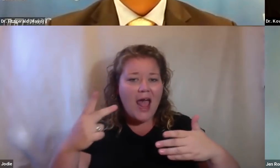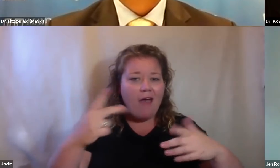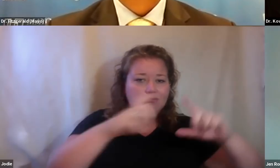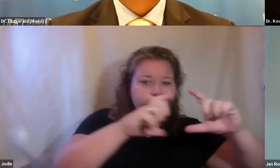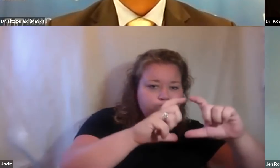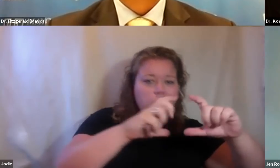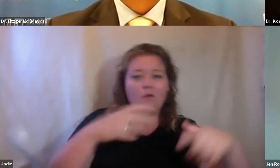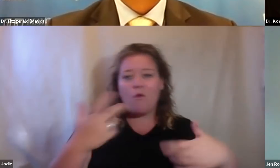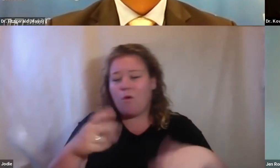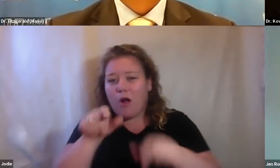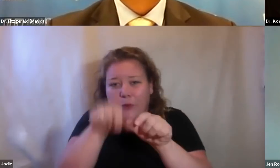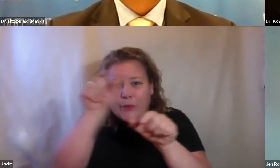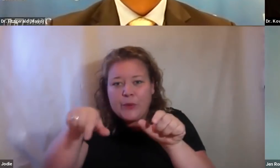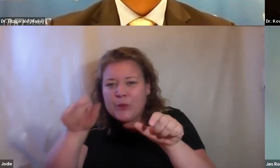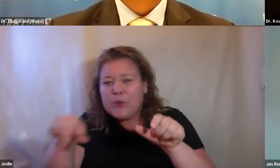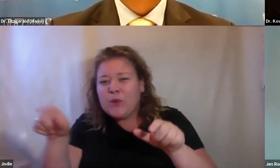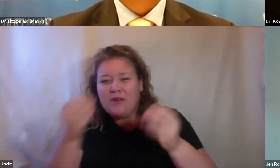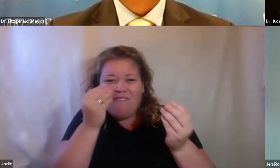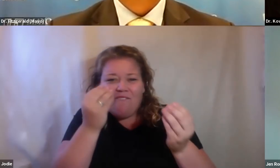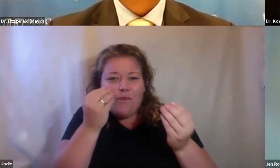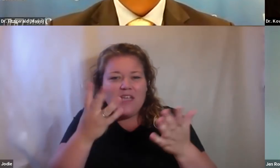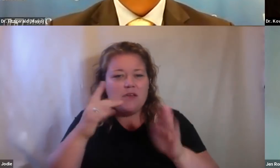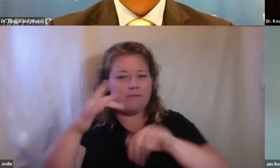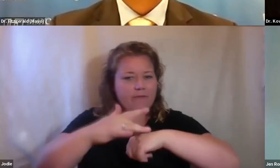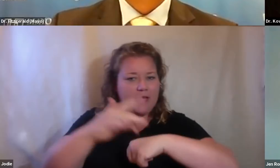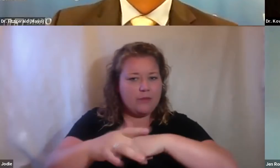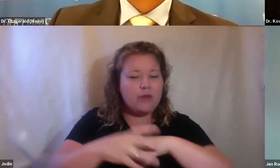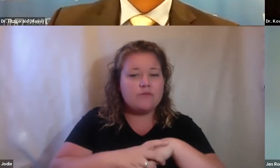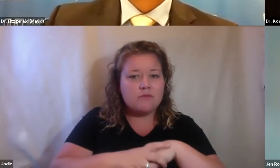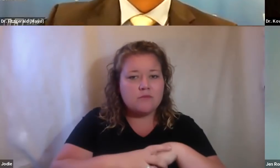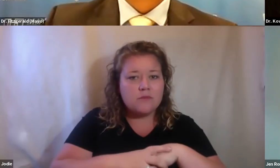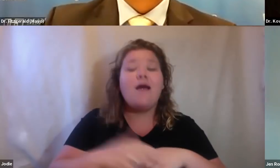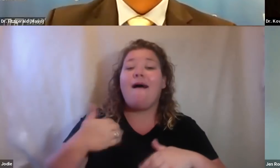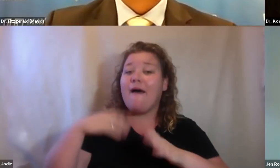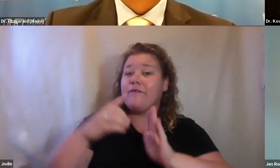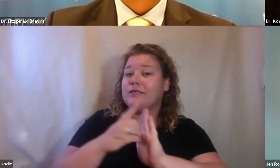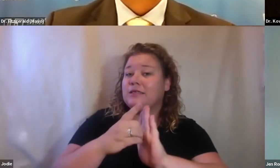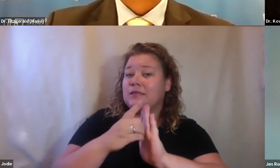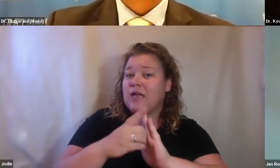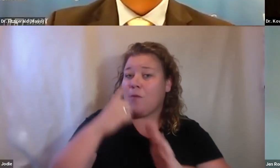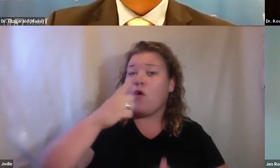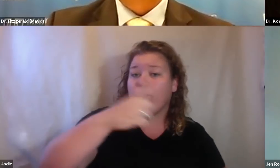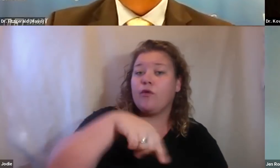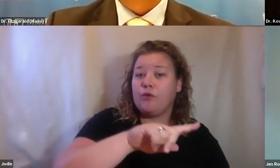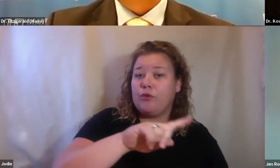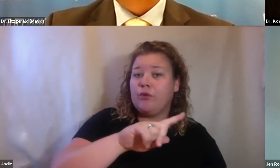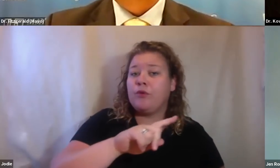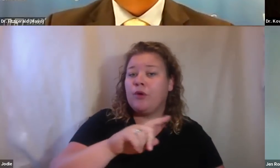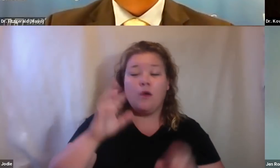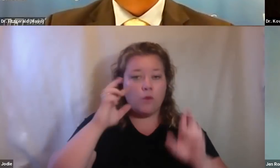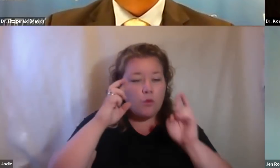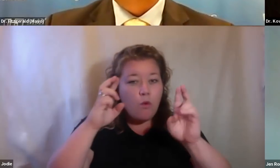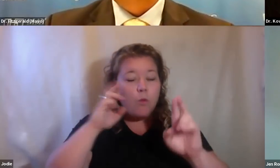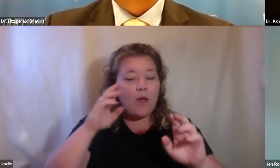on a web resource, and I have a demo for you today of that resource, and we hope that that will go live within the